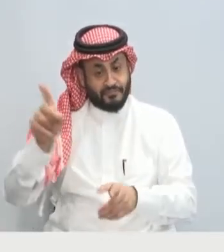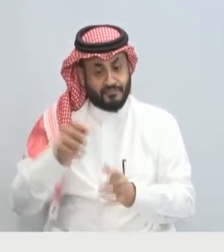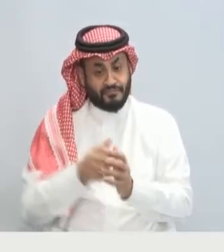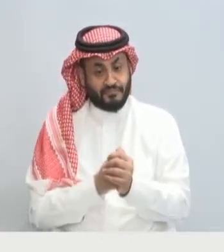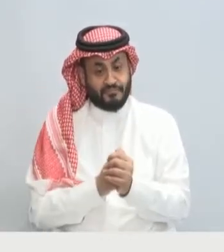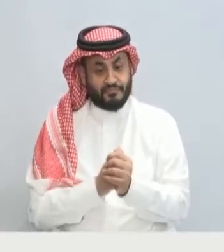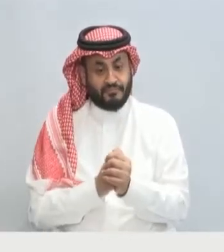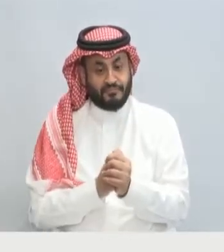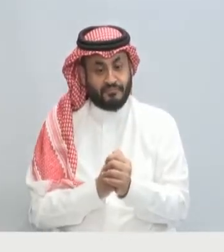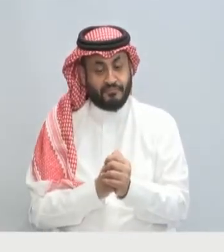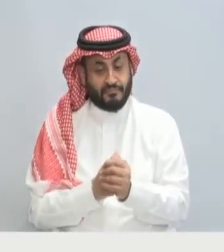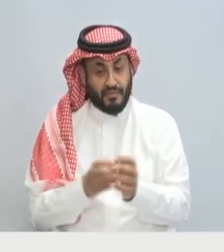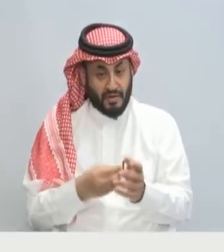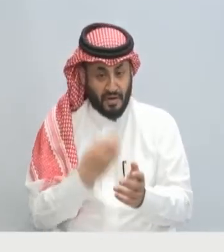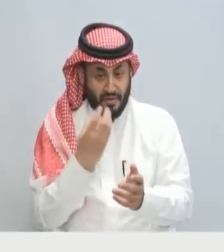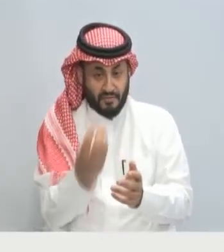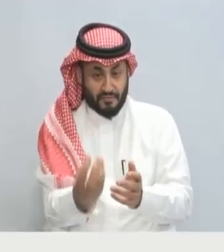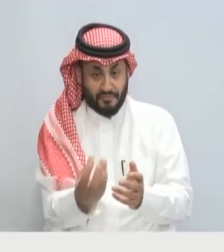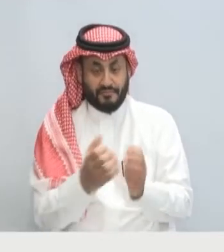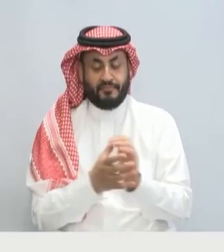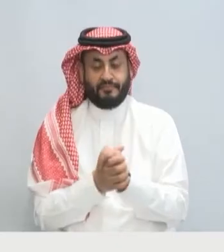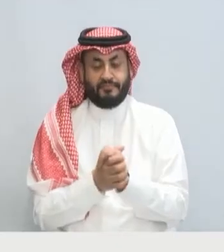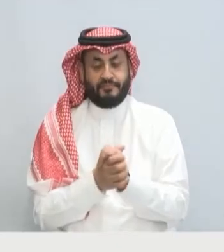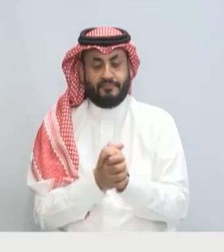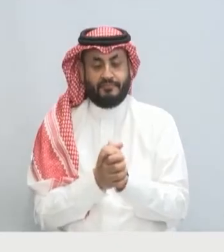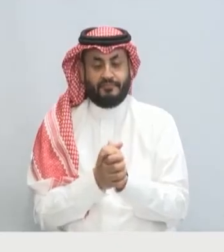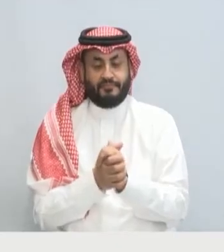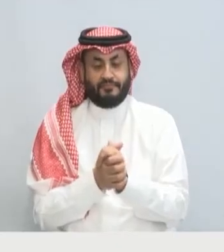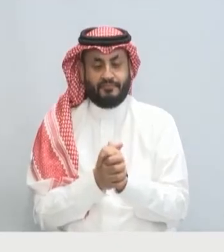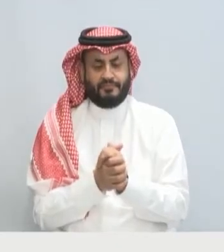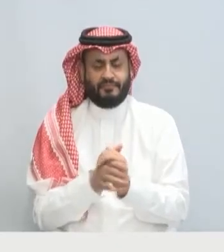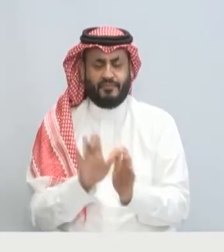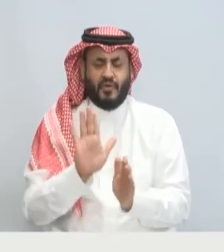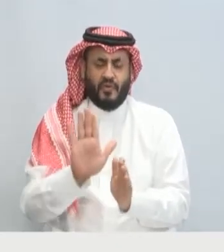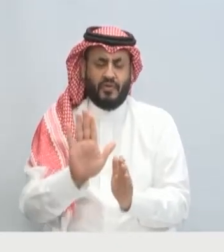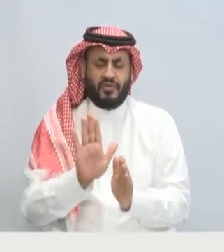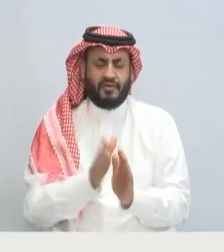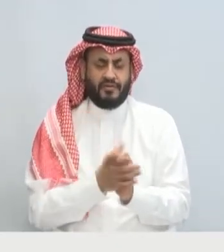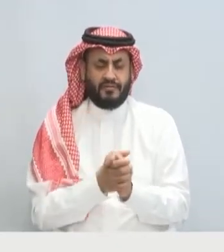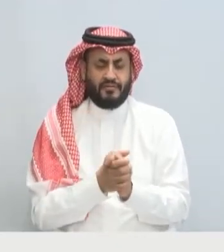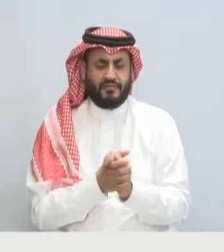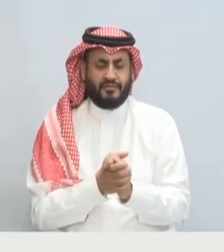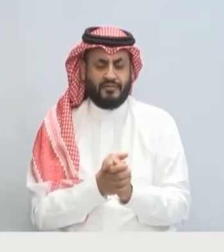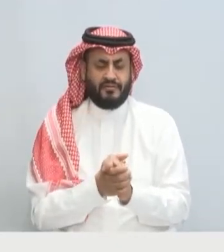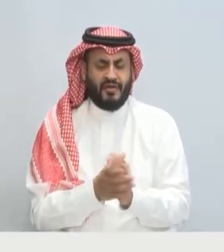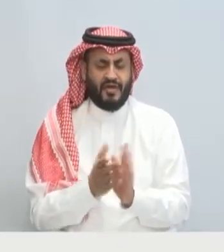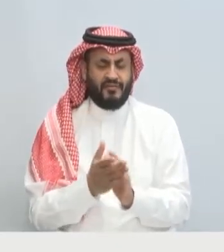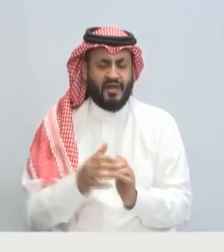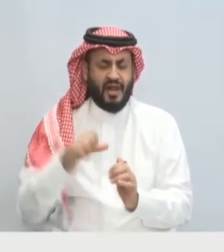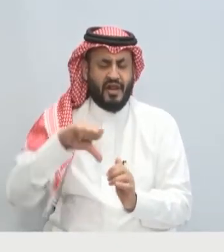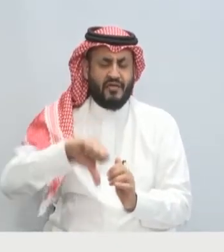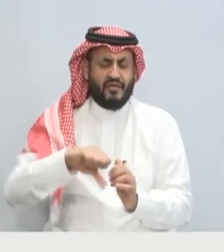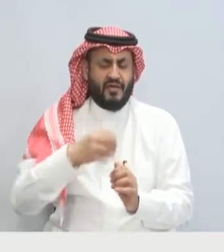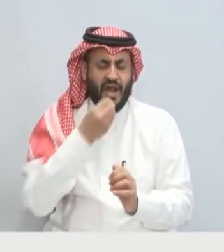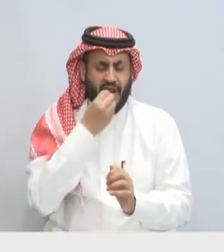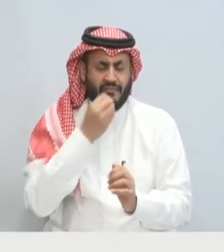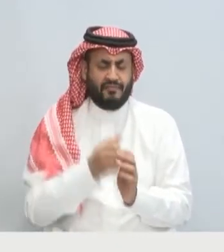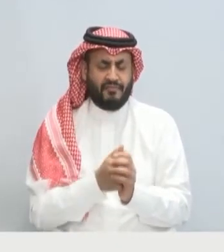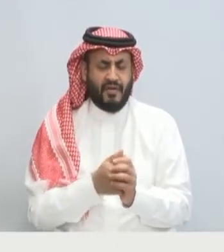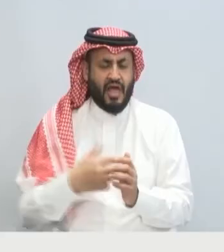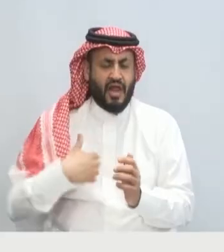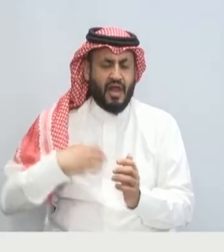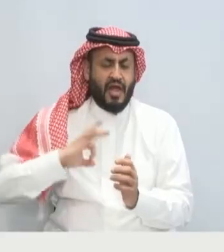That's right. Do you want one? No, thanks. I don't like lemons. I